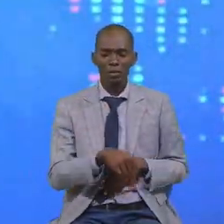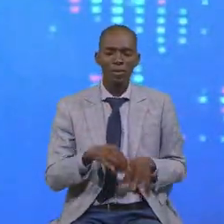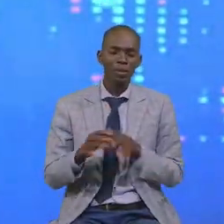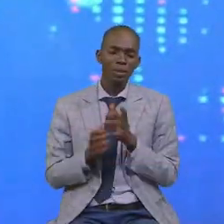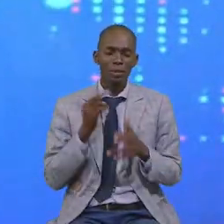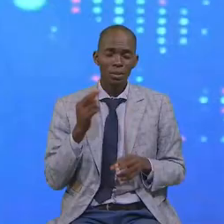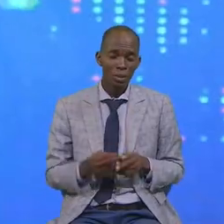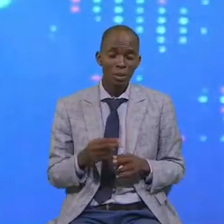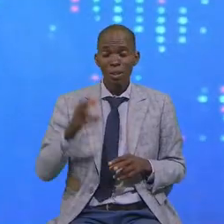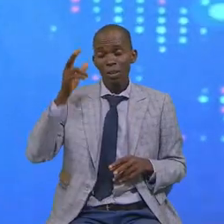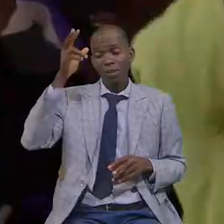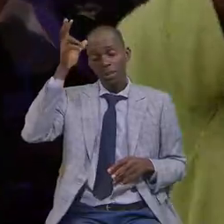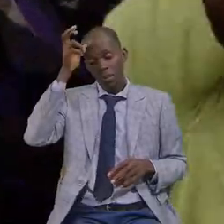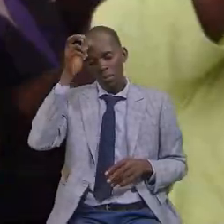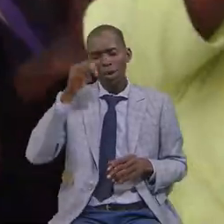Demons under their feet.